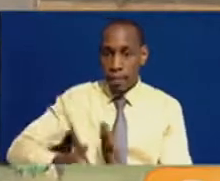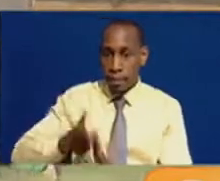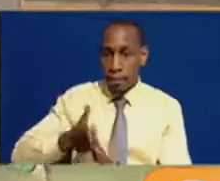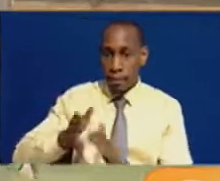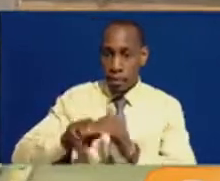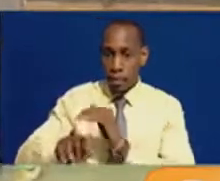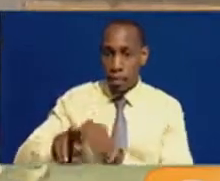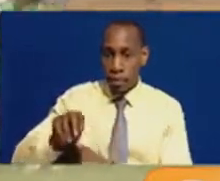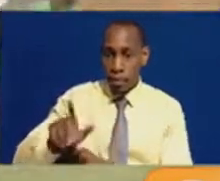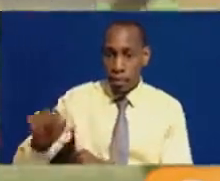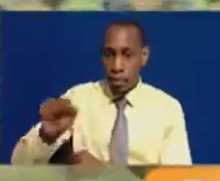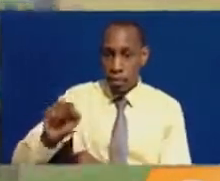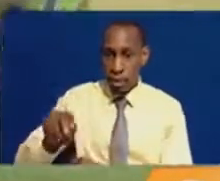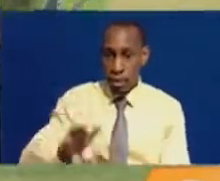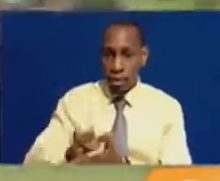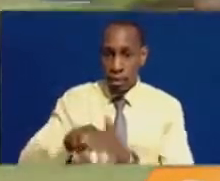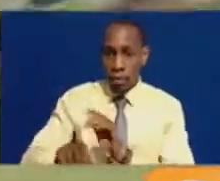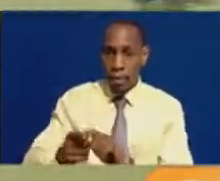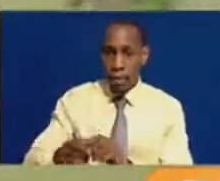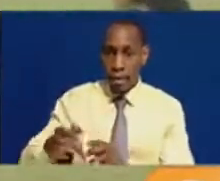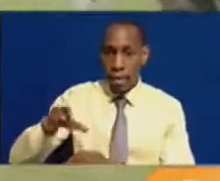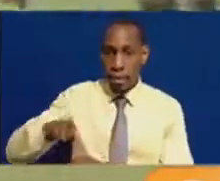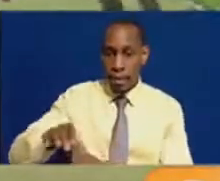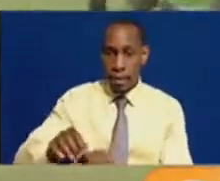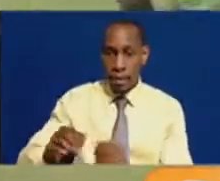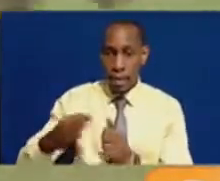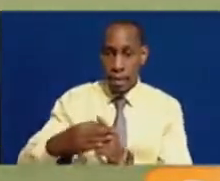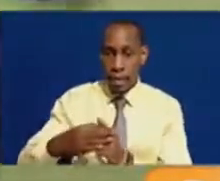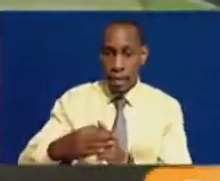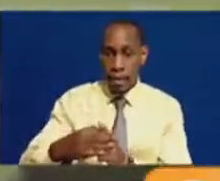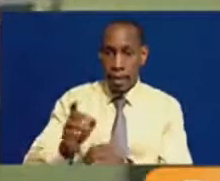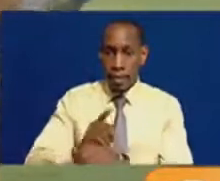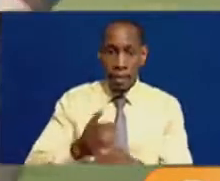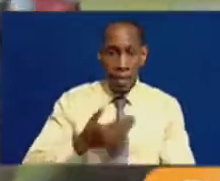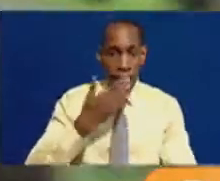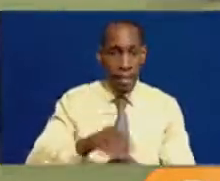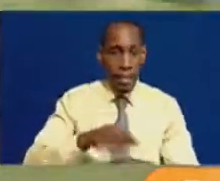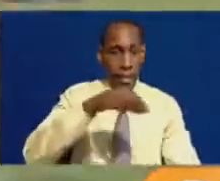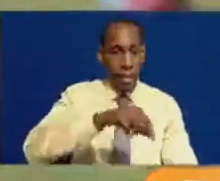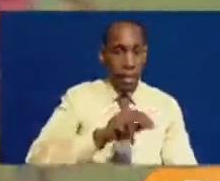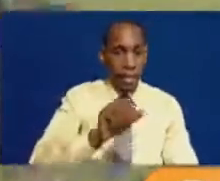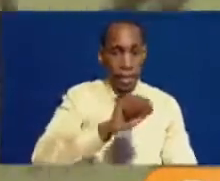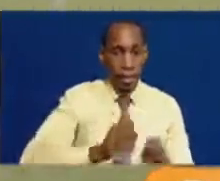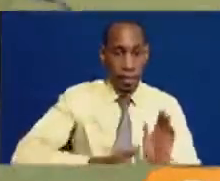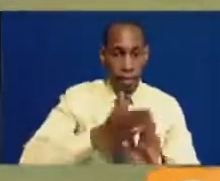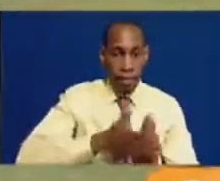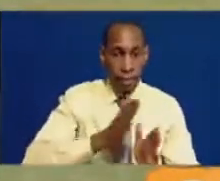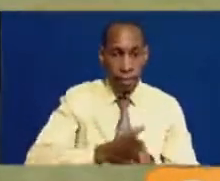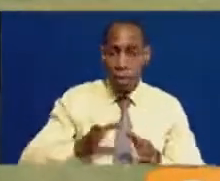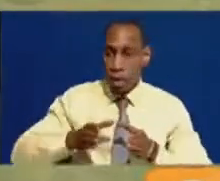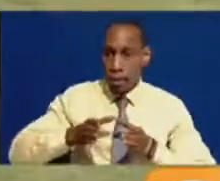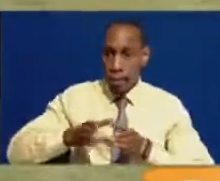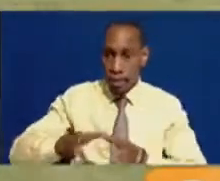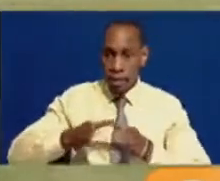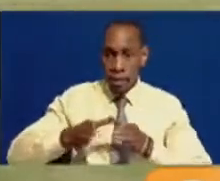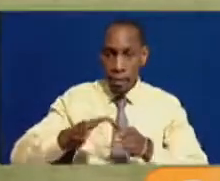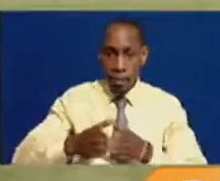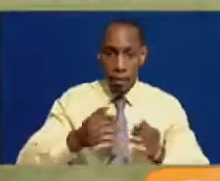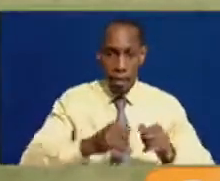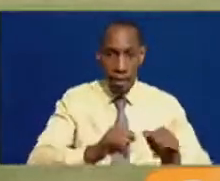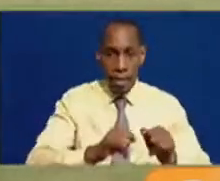prop Nelson Nyandat scoring the first try in the 8th minute. The response from Quins was swift as a period of sustained pressure yielded a try